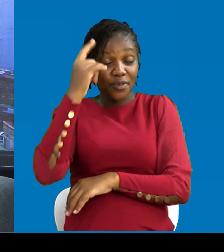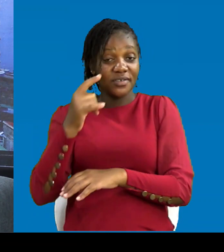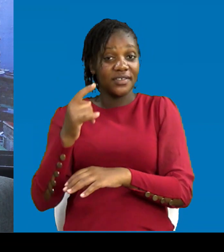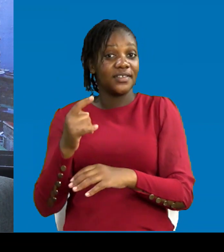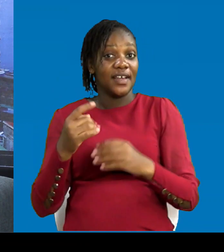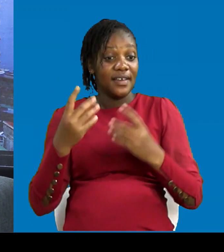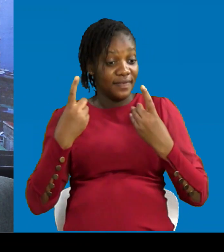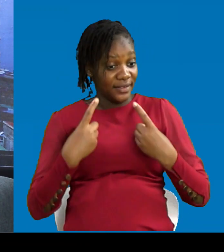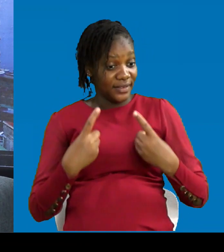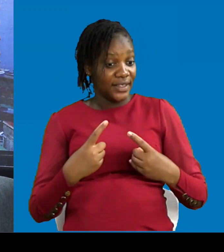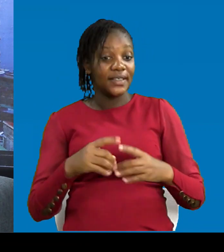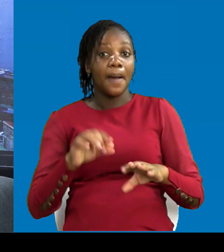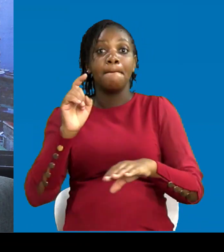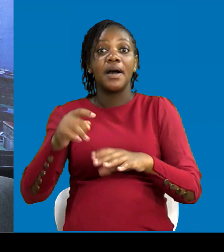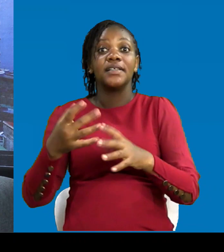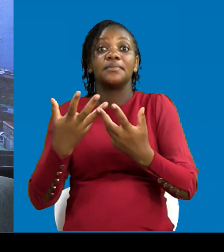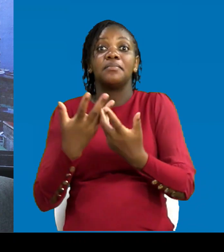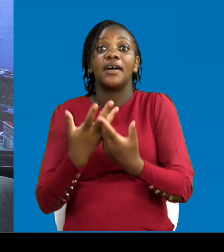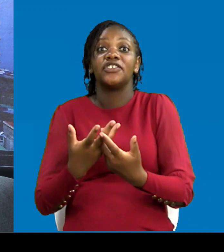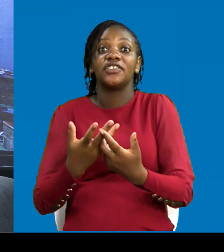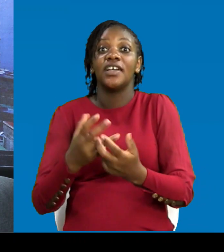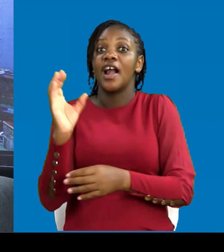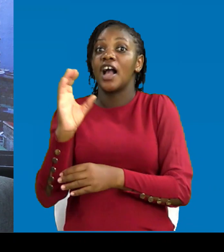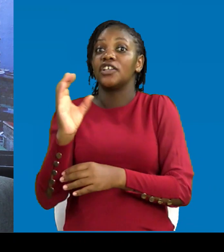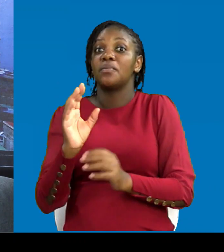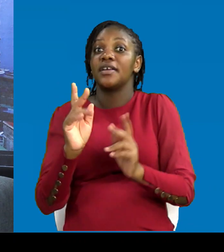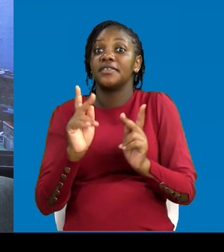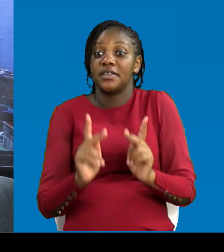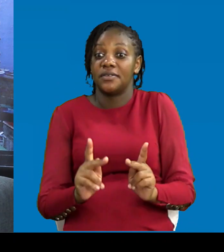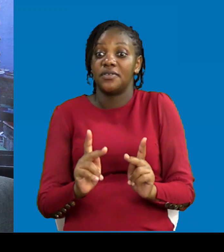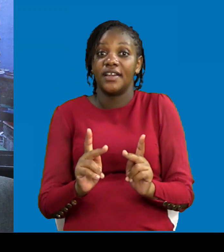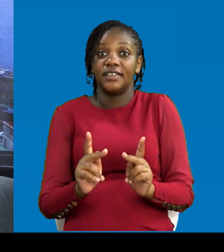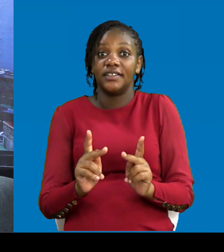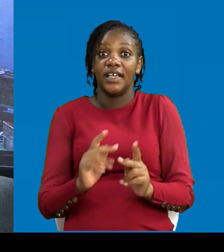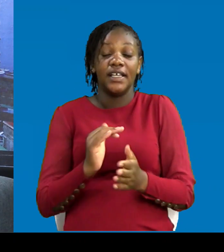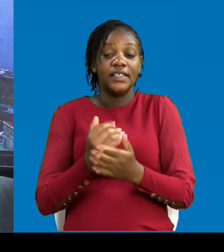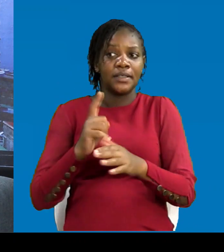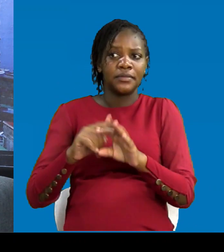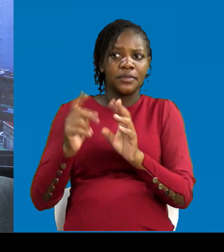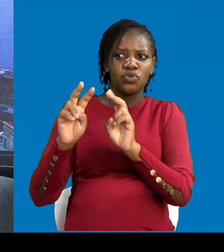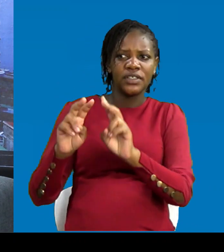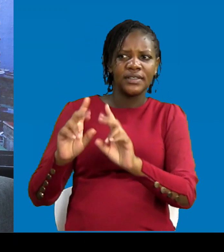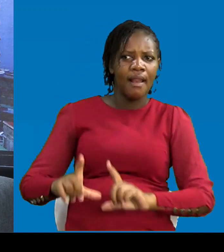the client's personality. The things that we look at, like their lifestyle,